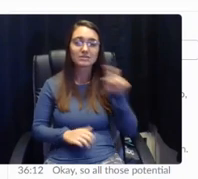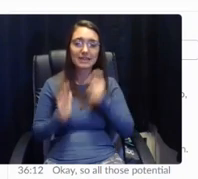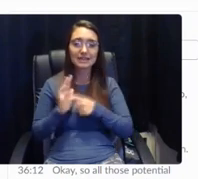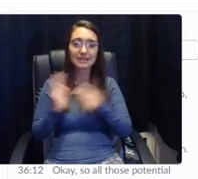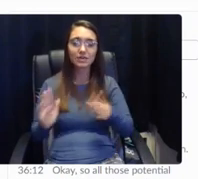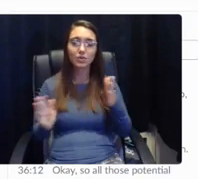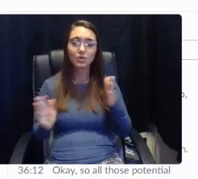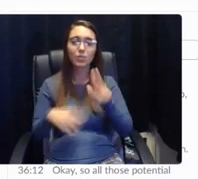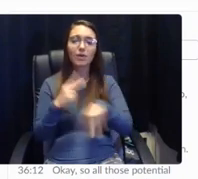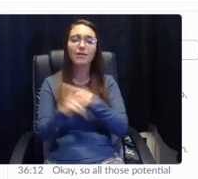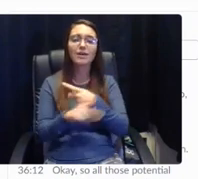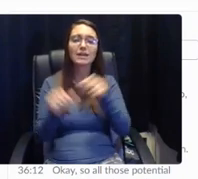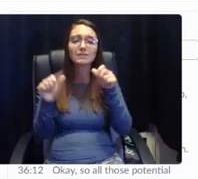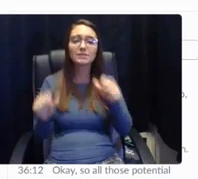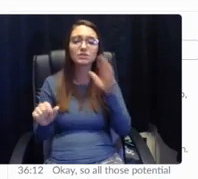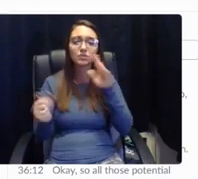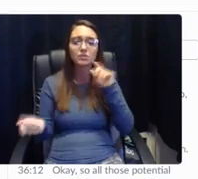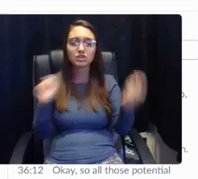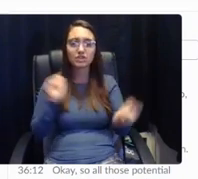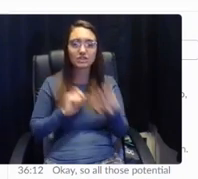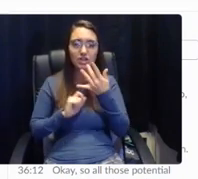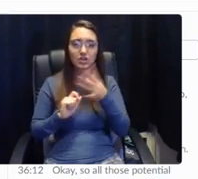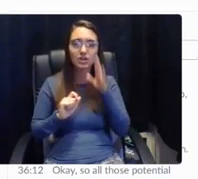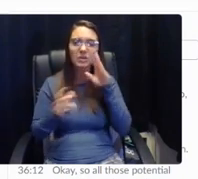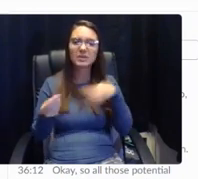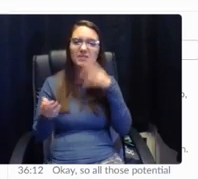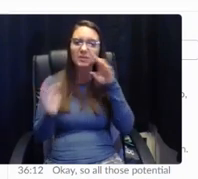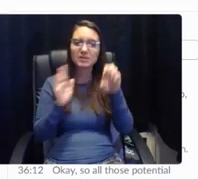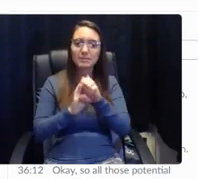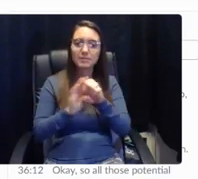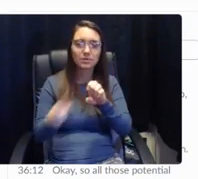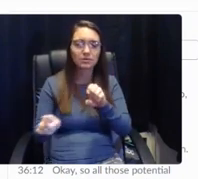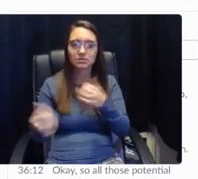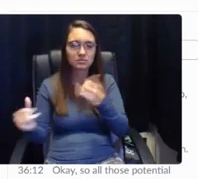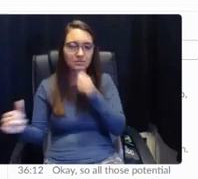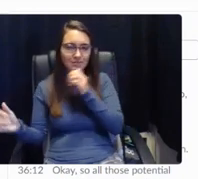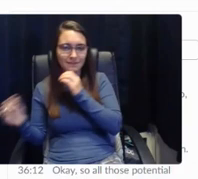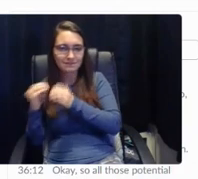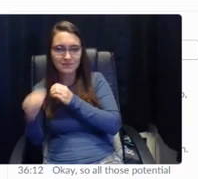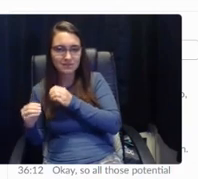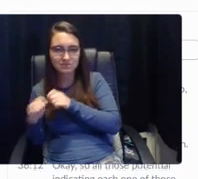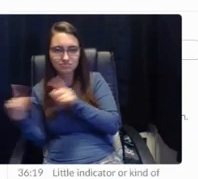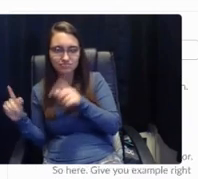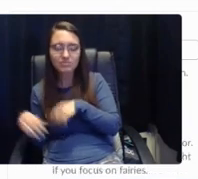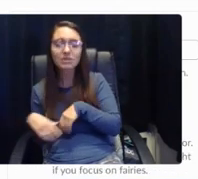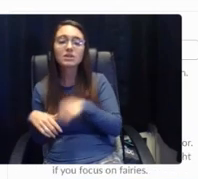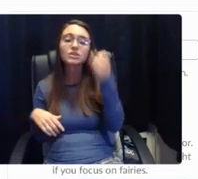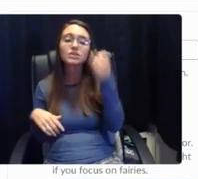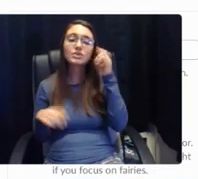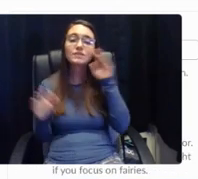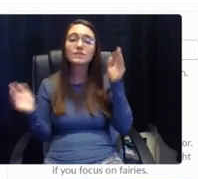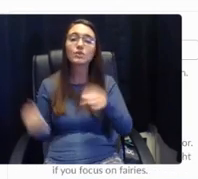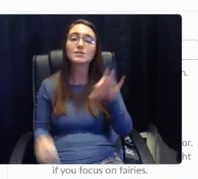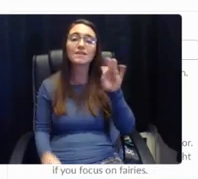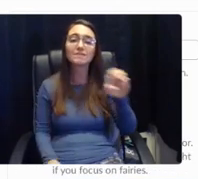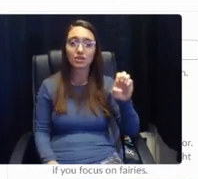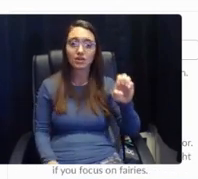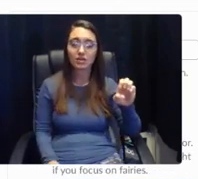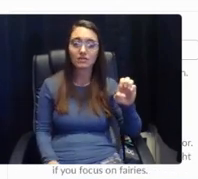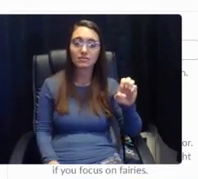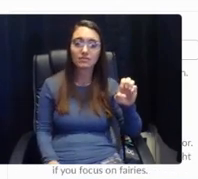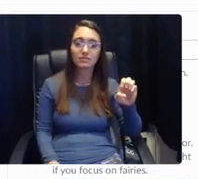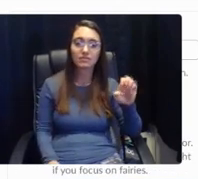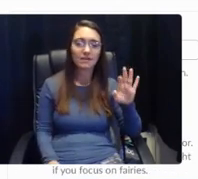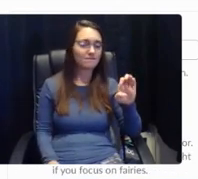they were changing color. So here, give you an example, right? If you focus on ferrium, and the ferrium itself,